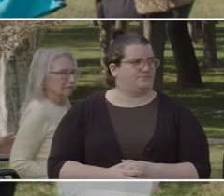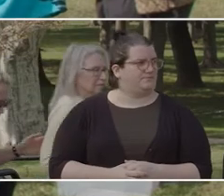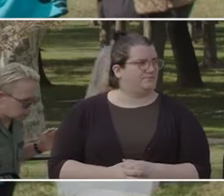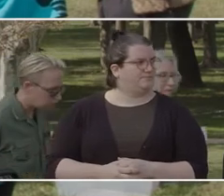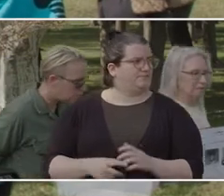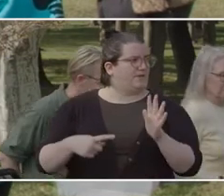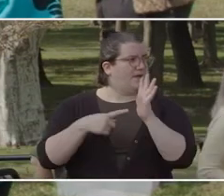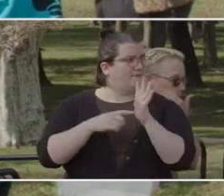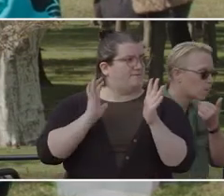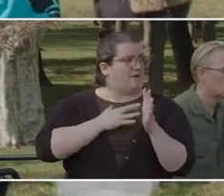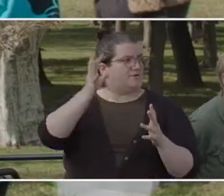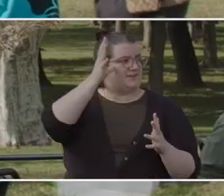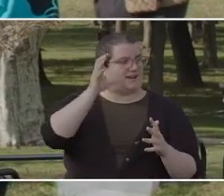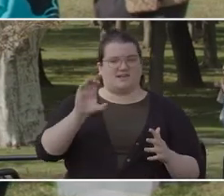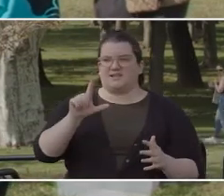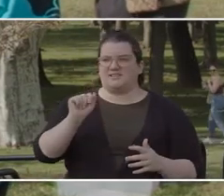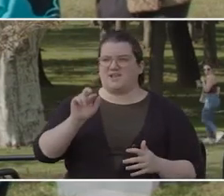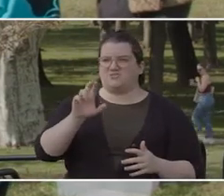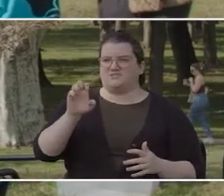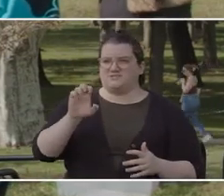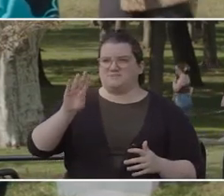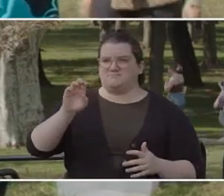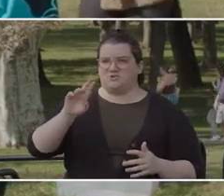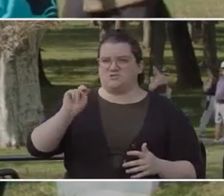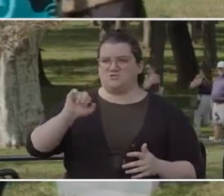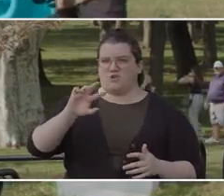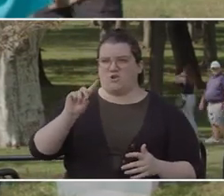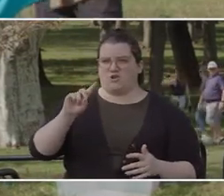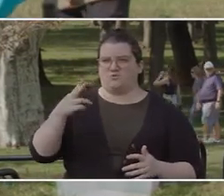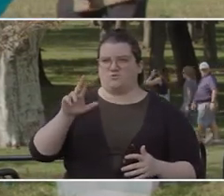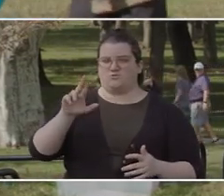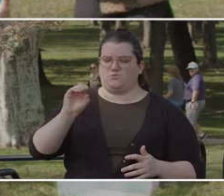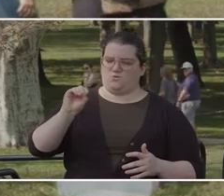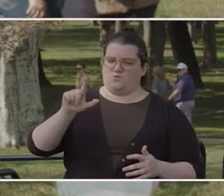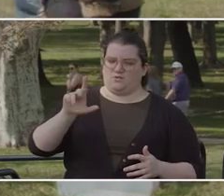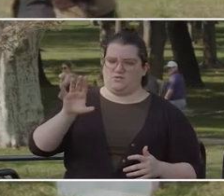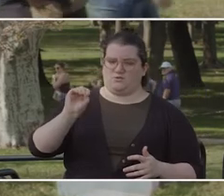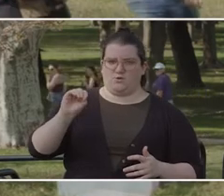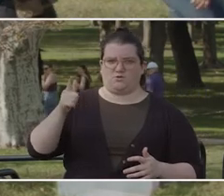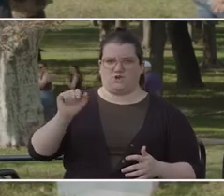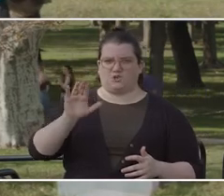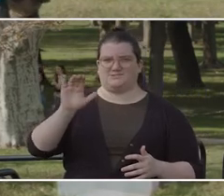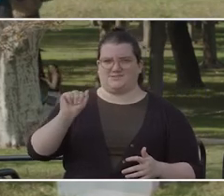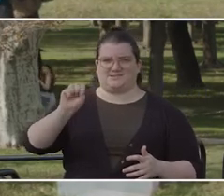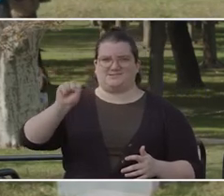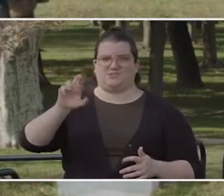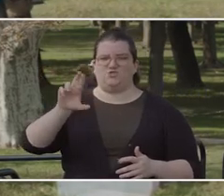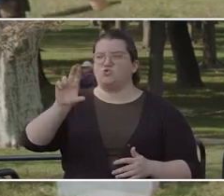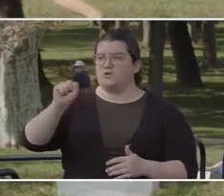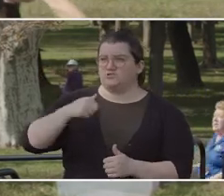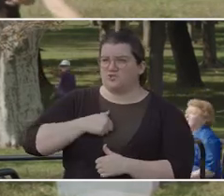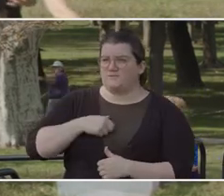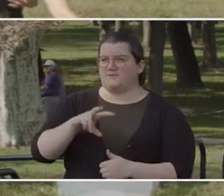On behalf of our dad, Clarence Bernard Julio Garcia, Sr. U.S. Army, Vietnam, from